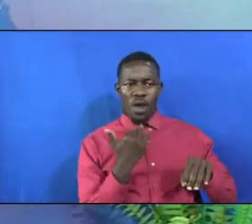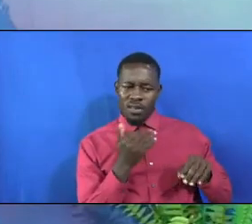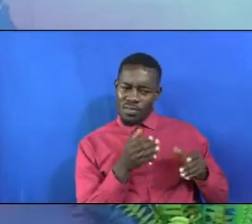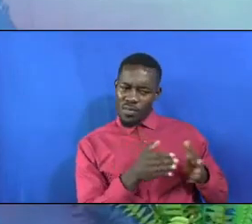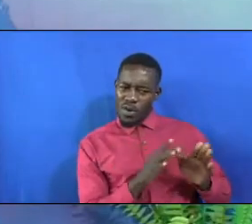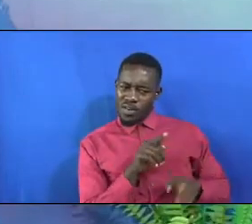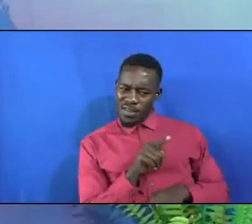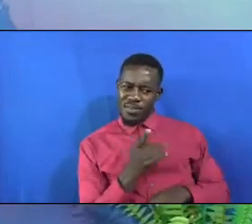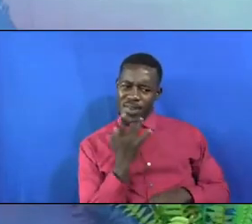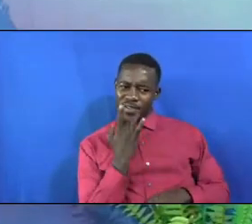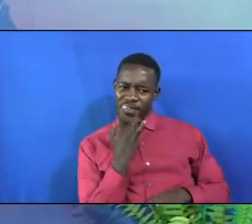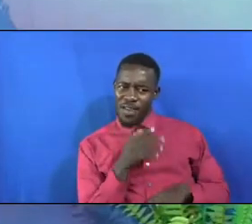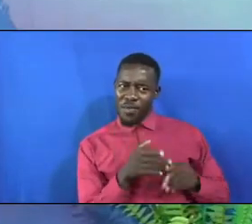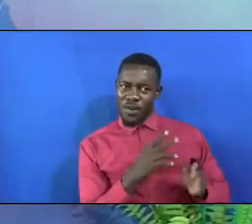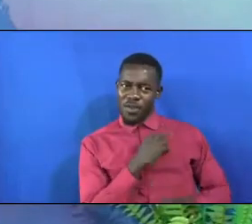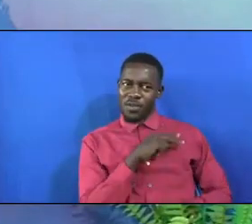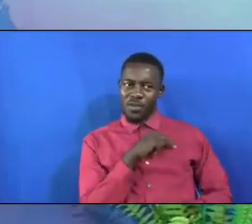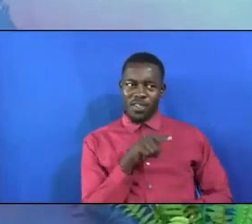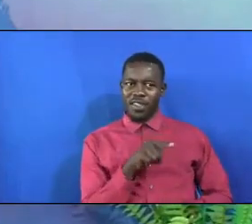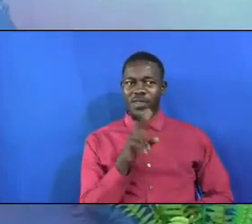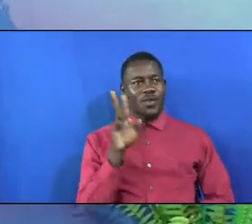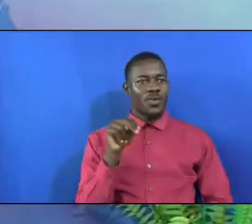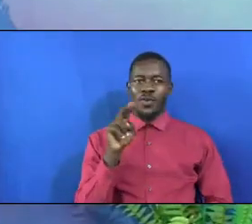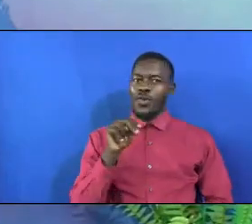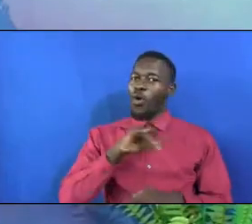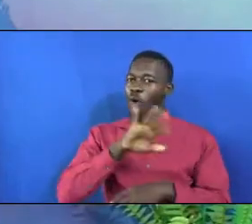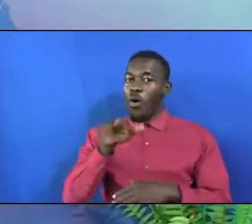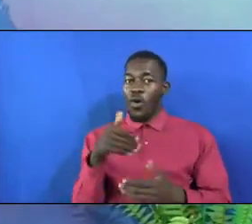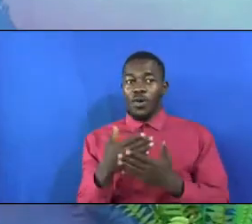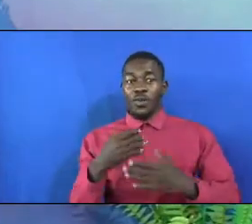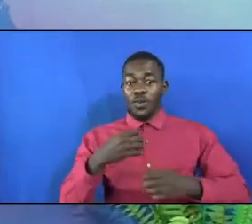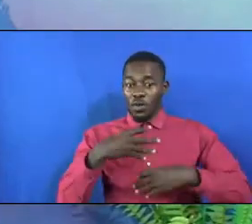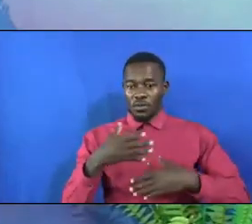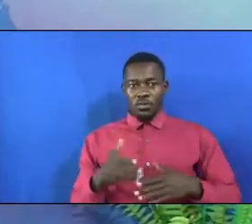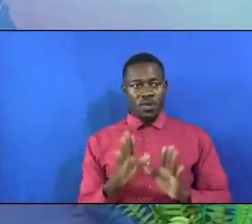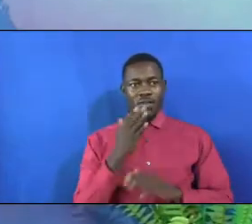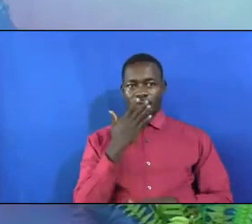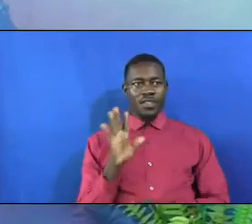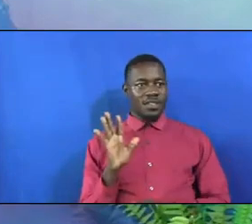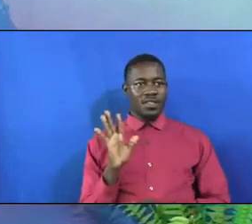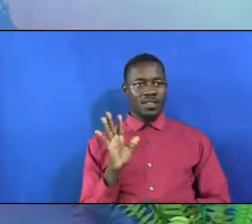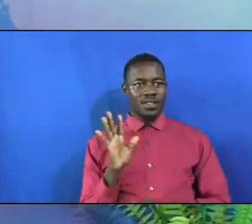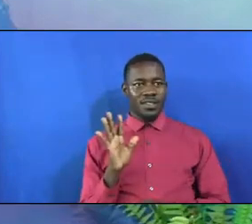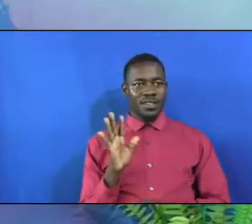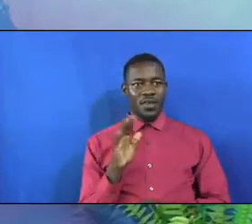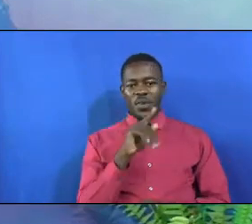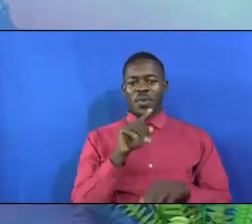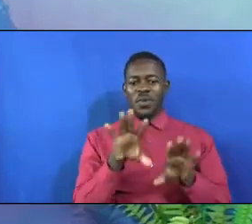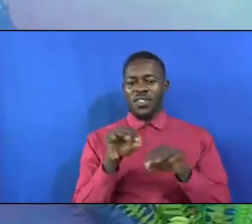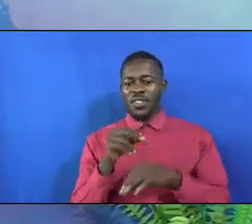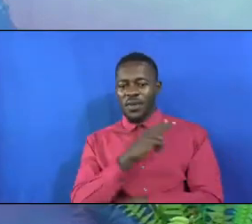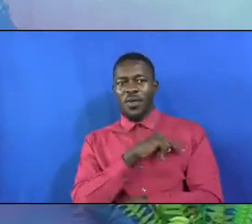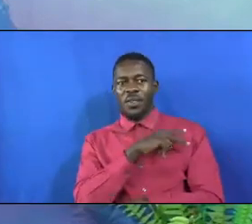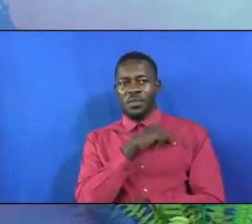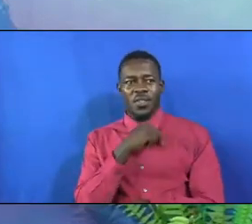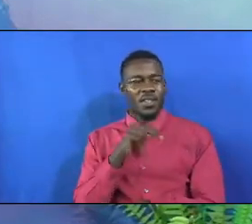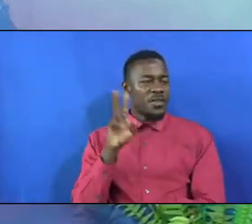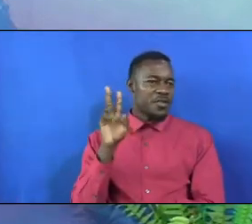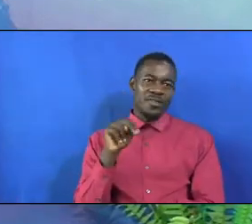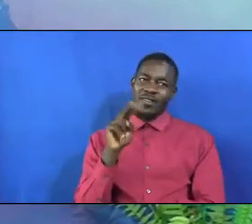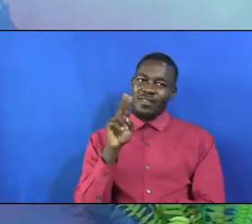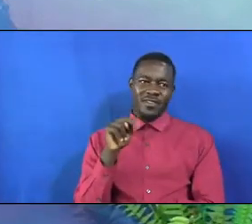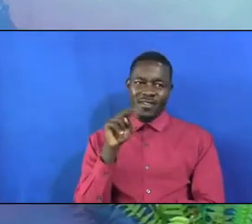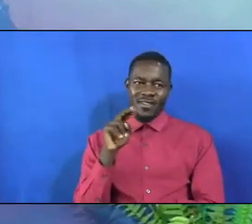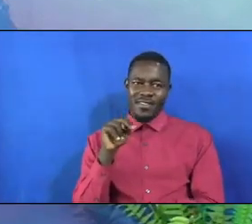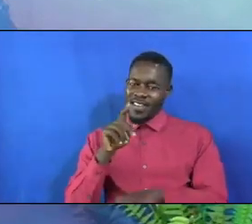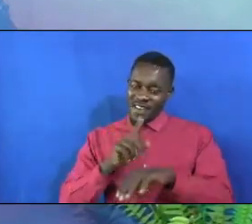wazazi wa gani? No! We all found ourselves, yani ni zile tunajipata. And we have no choice, we have